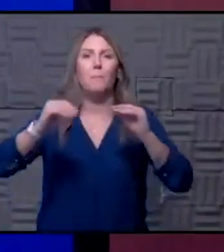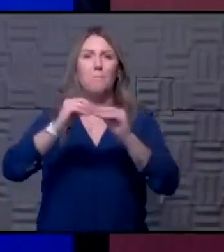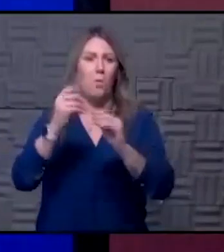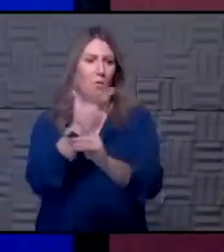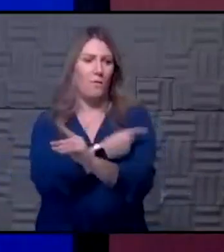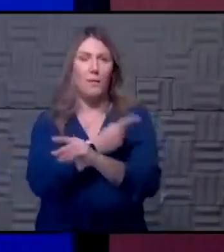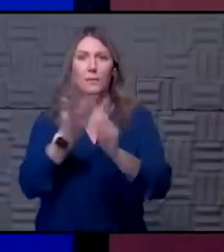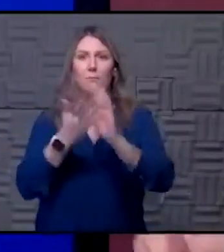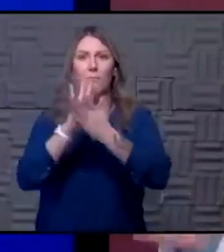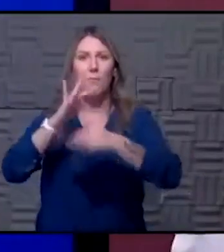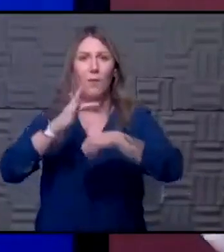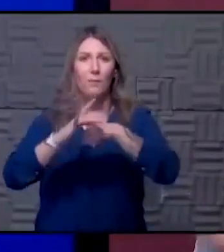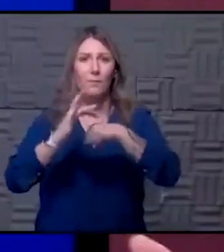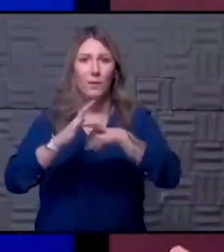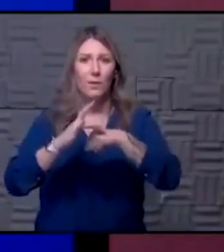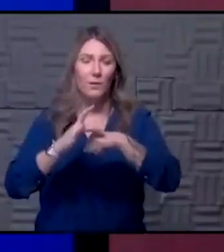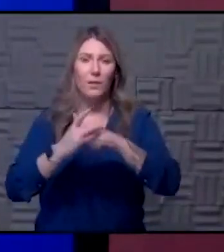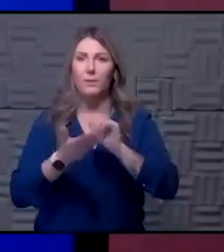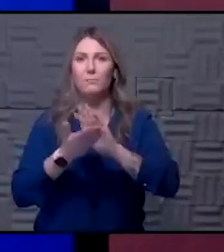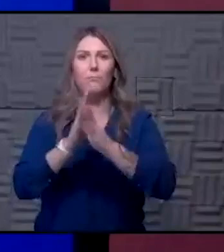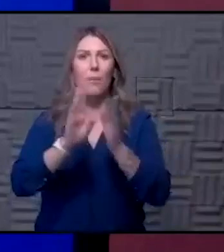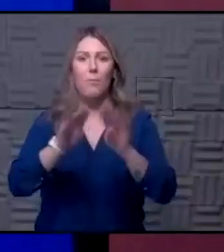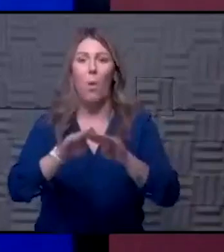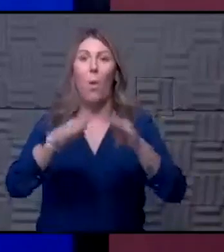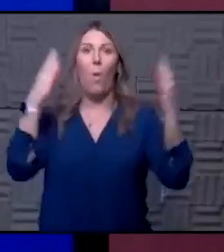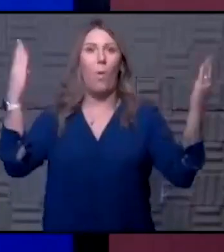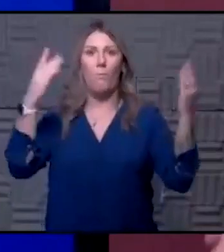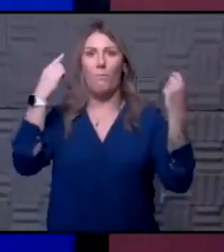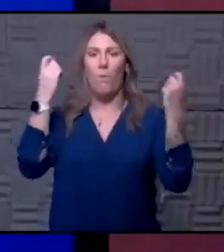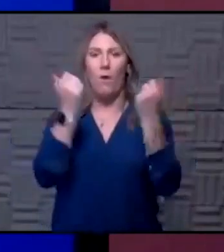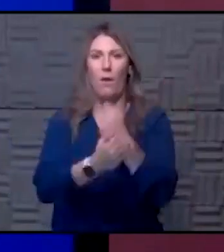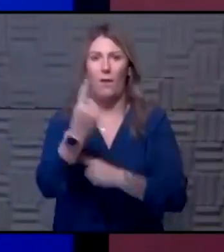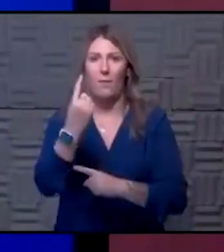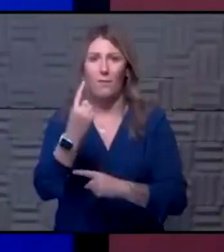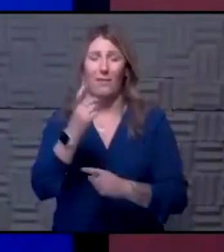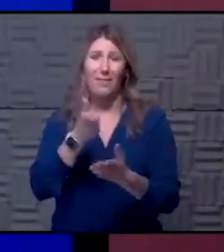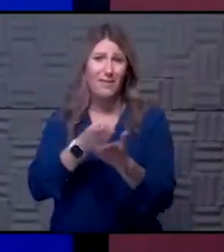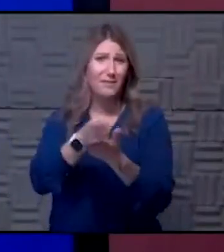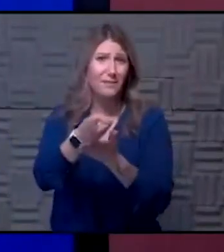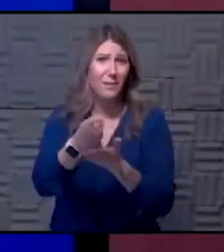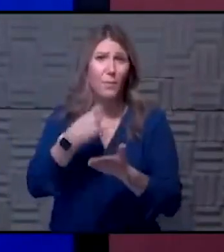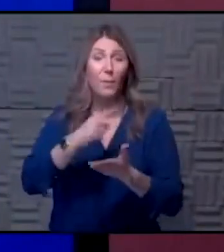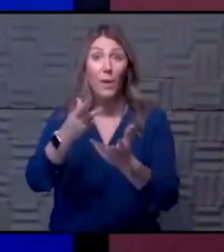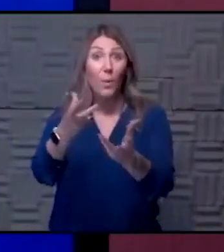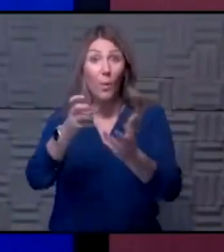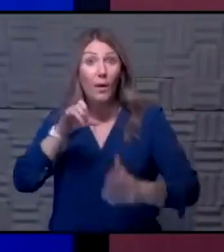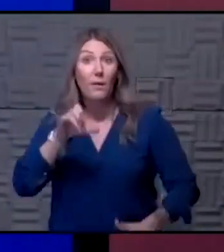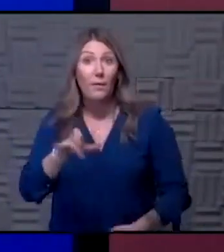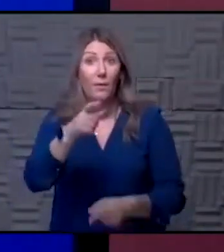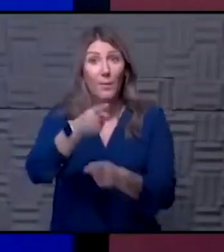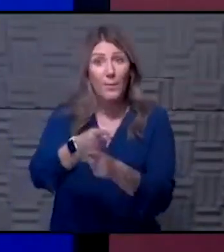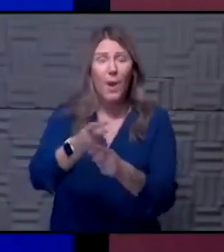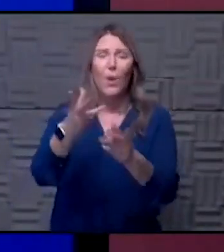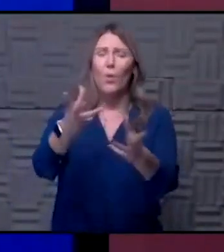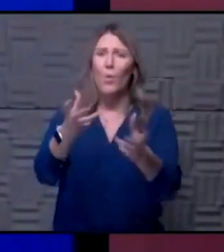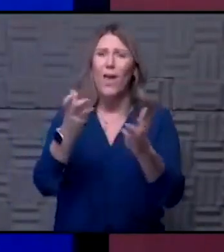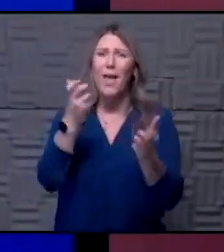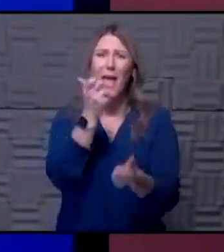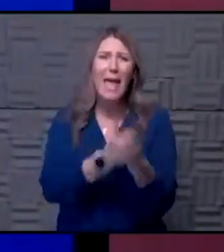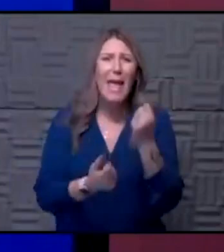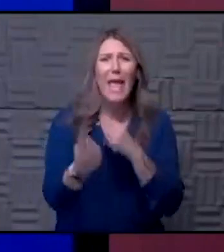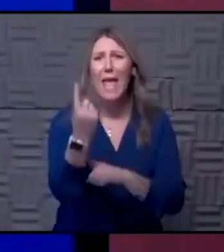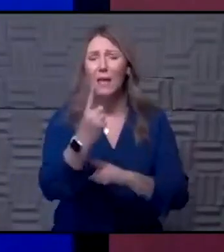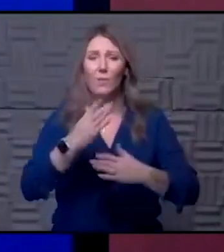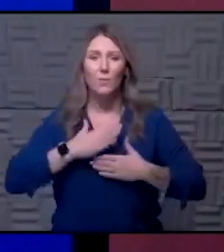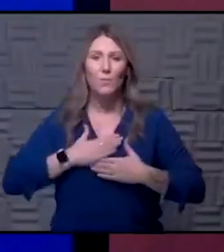becomes available, I think it's going to become to be open season. And that, let's be honest, that's where we want to be, right? We want to be where everybody's